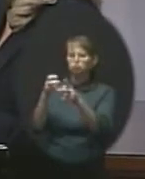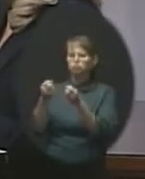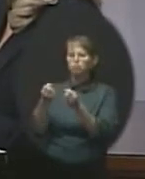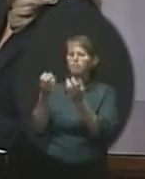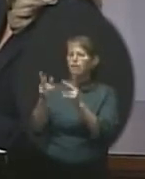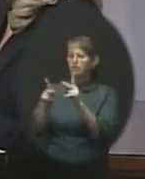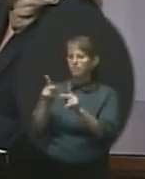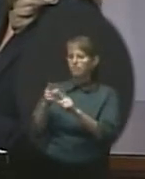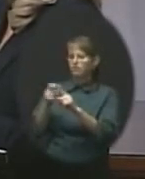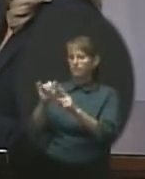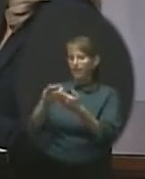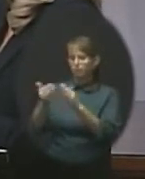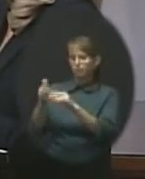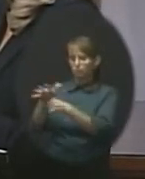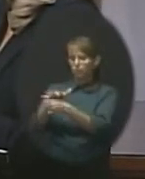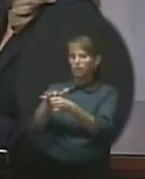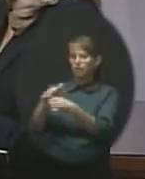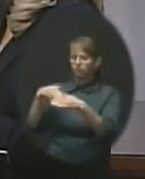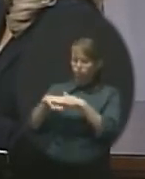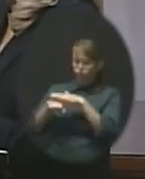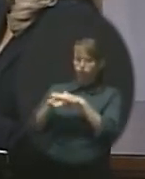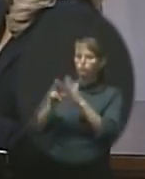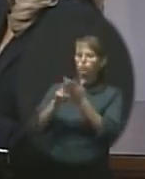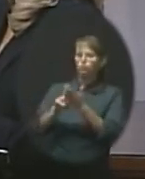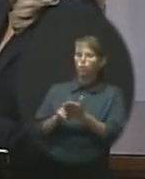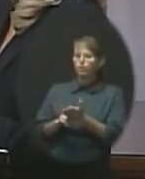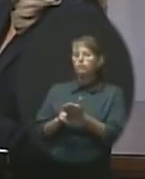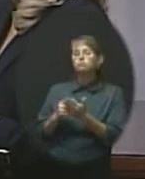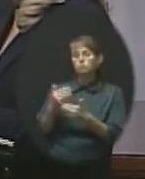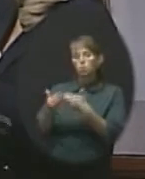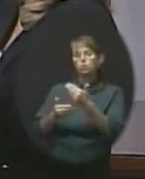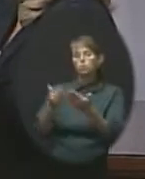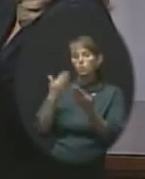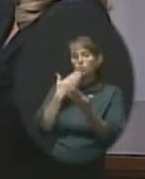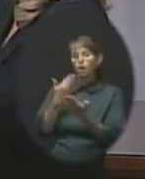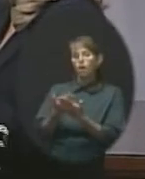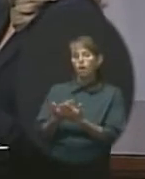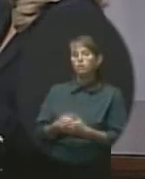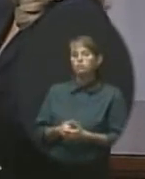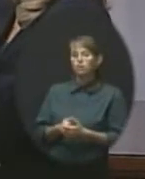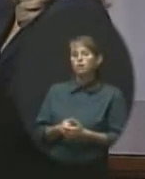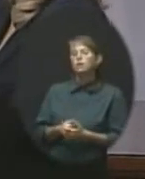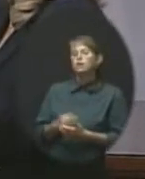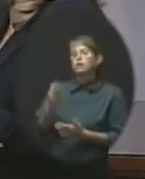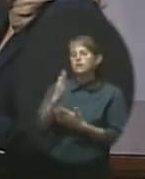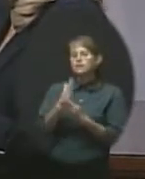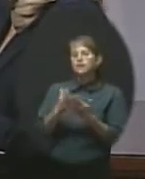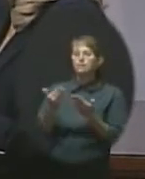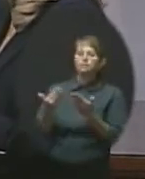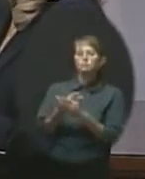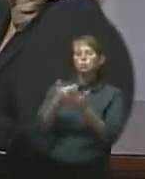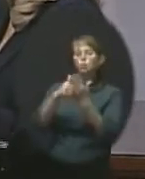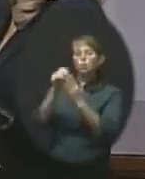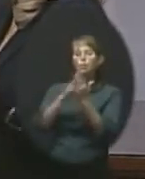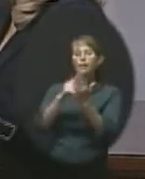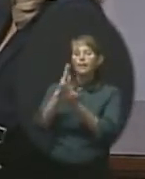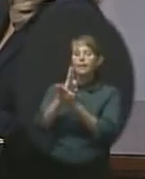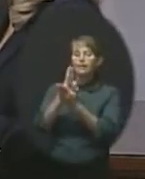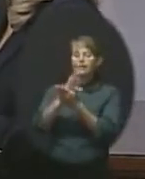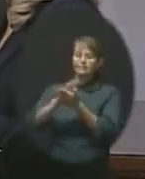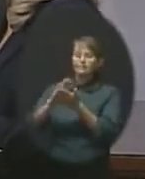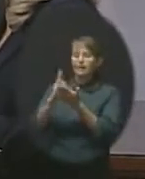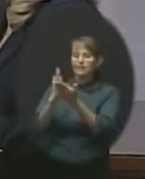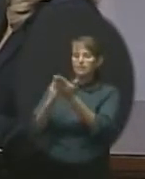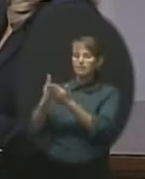community have walked in for enrollment. So going very well. With just some paint and some nice pieces in that annex, we have lots of